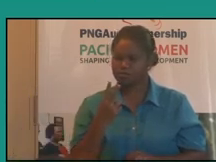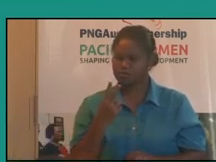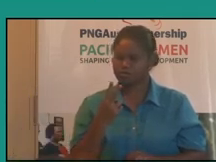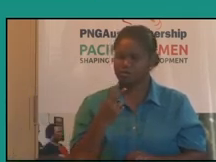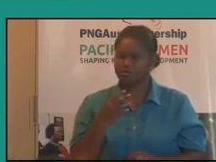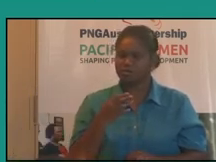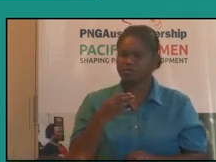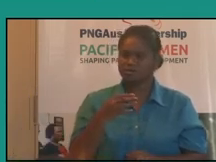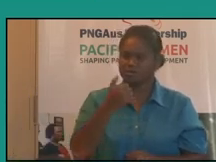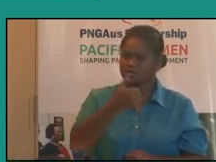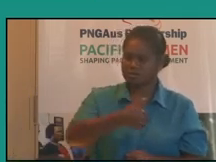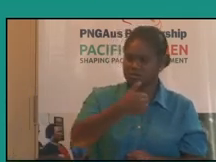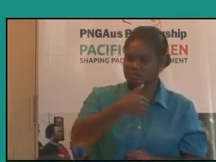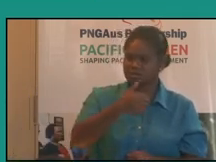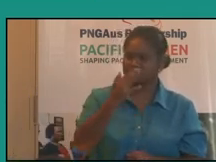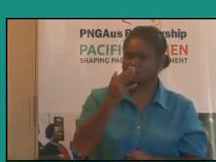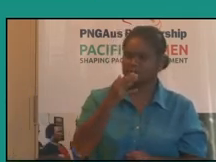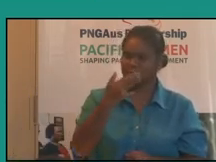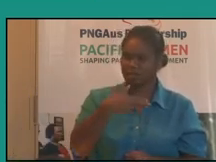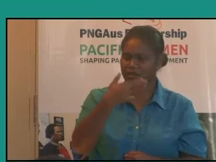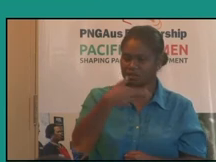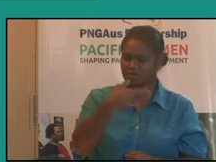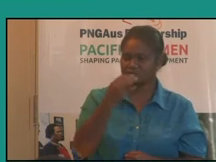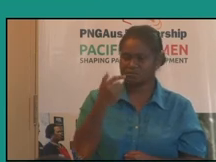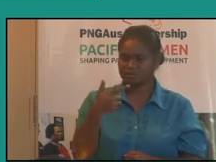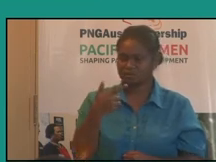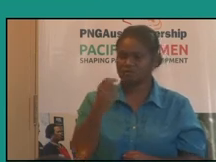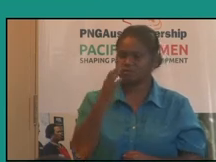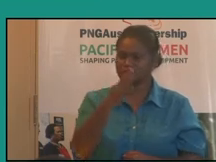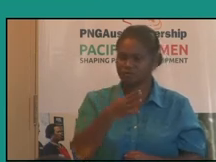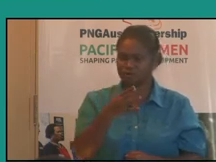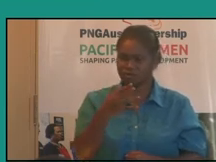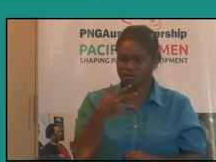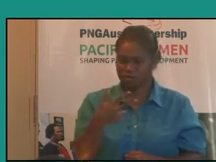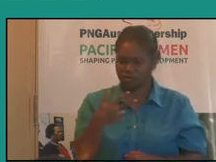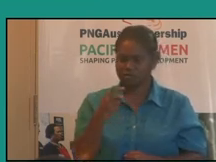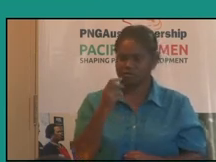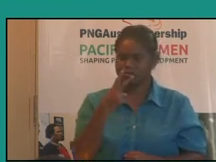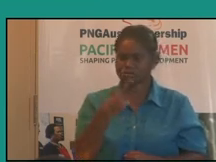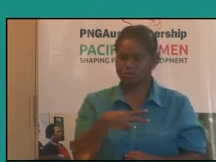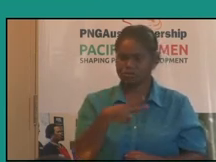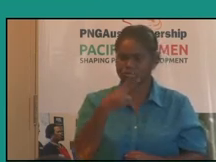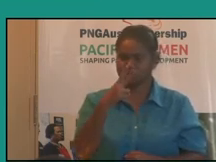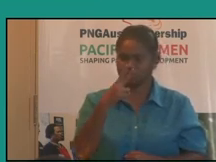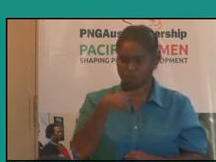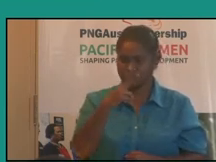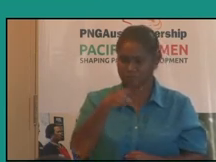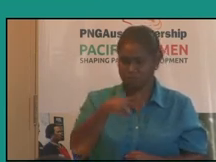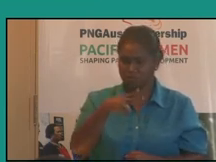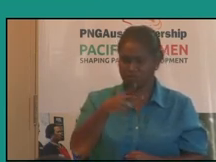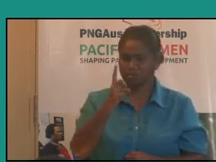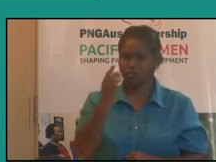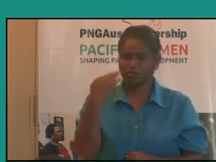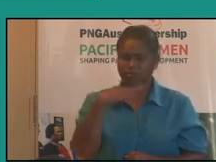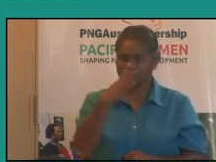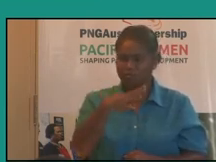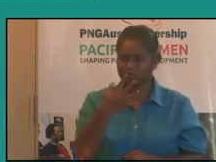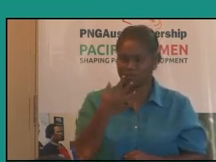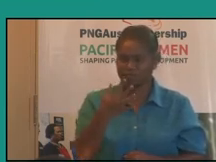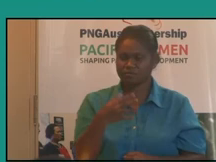97, we had 48. And 2012, we had 135. And then the last election, we had